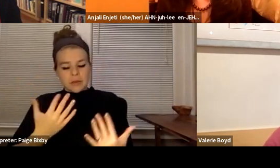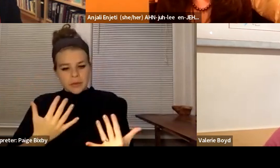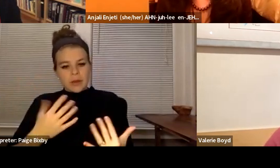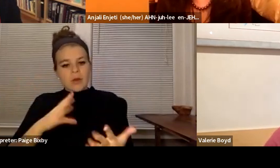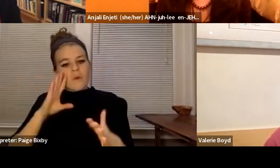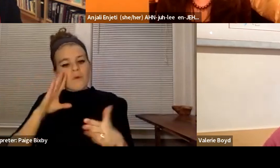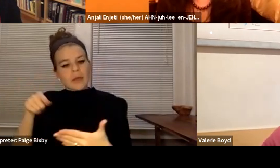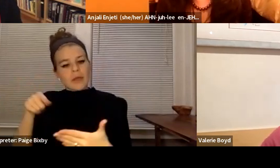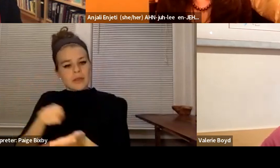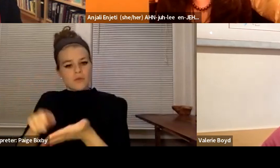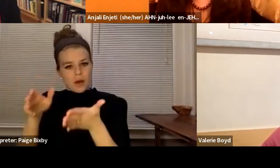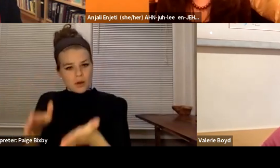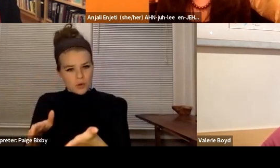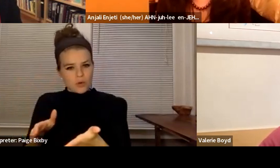writer.